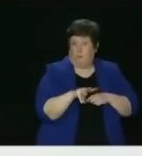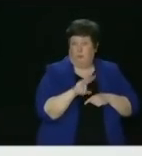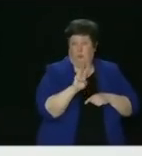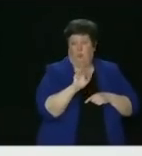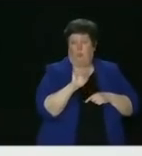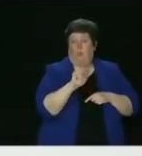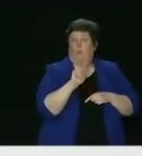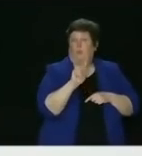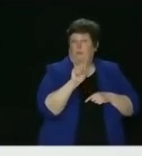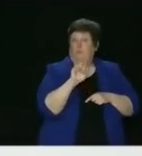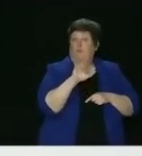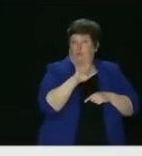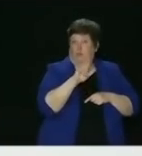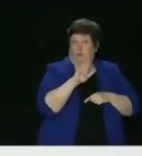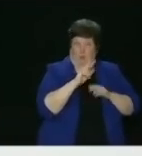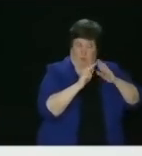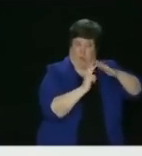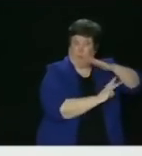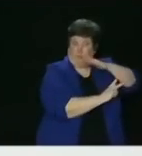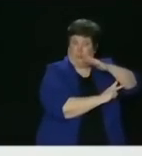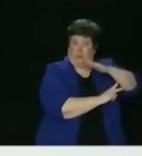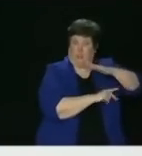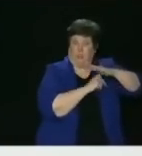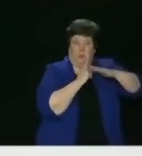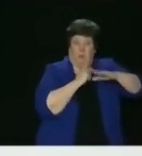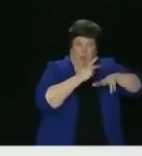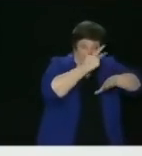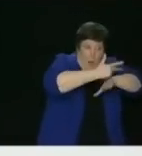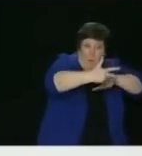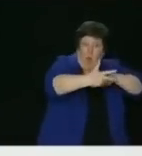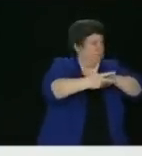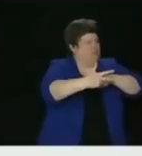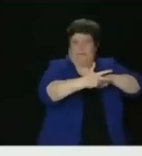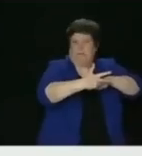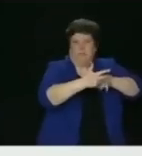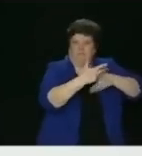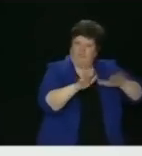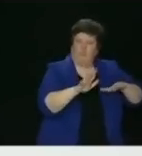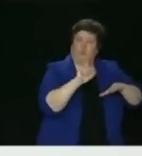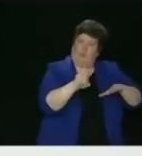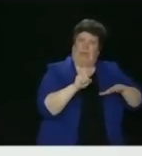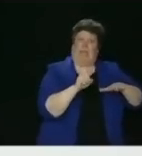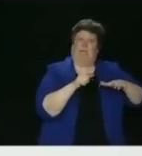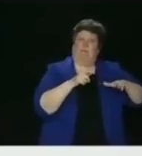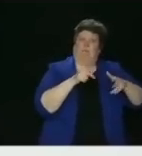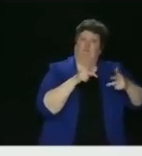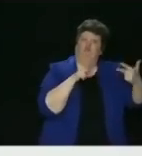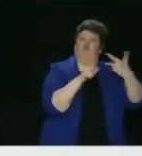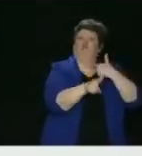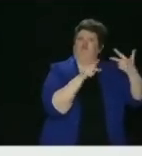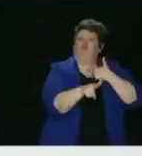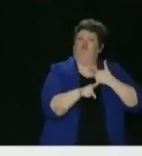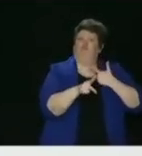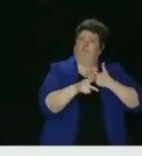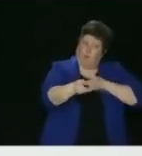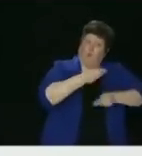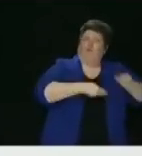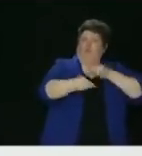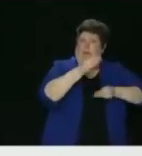for traffic. That is a place where the measures brought in by this Emergencies Act will